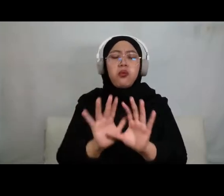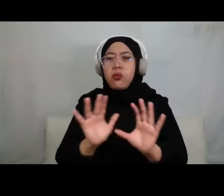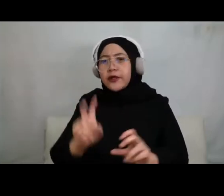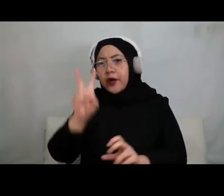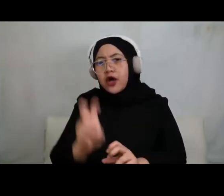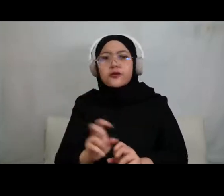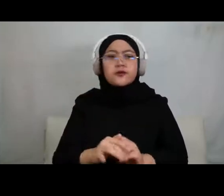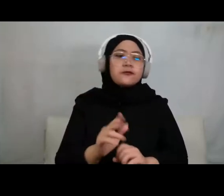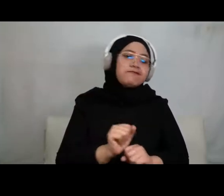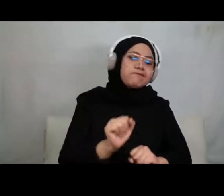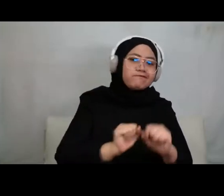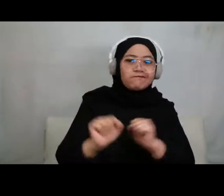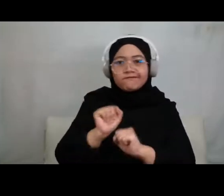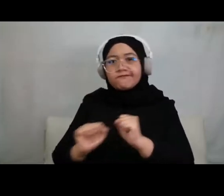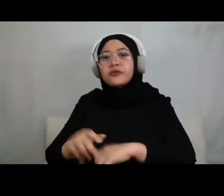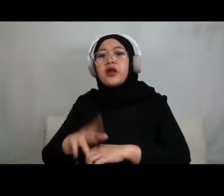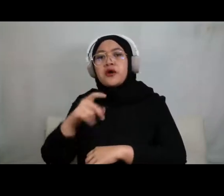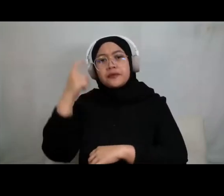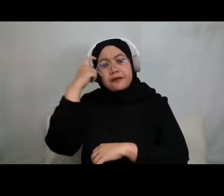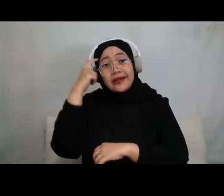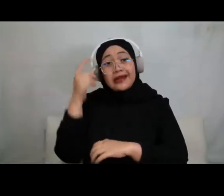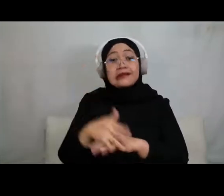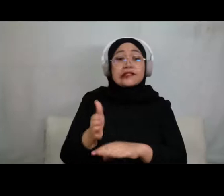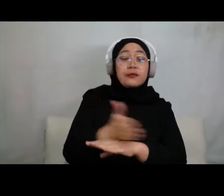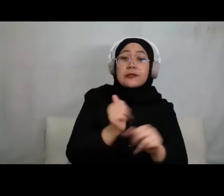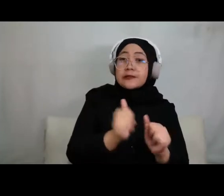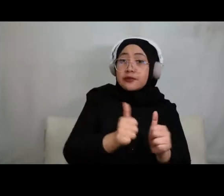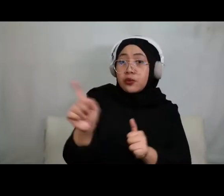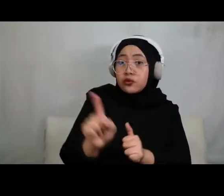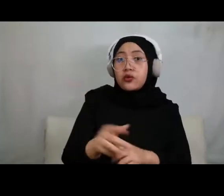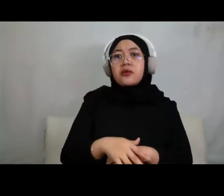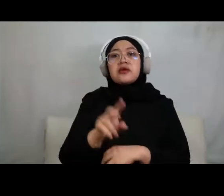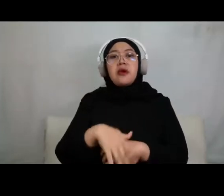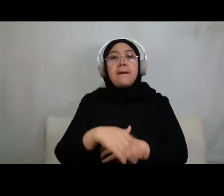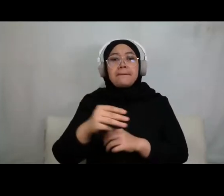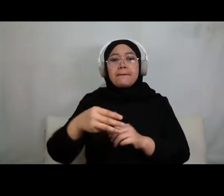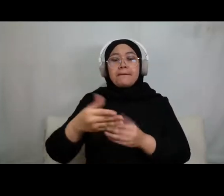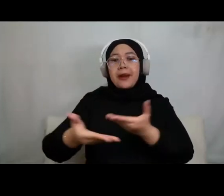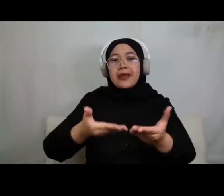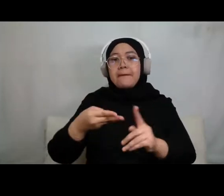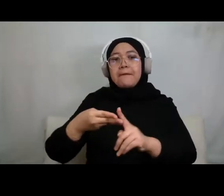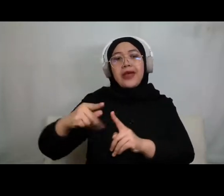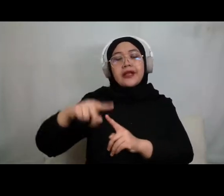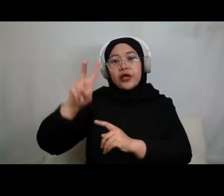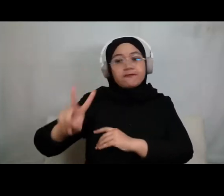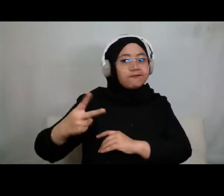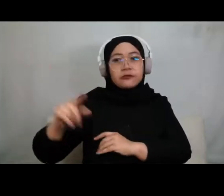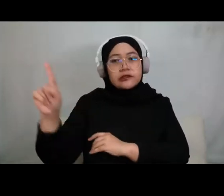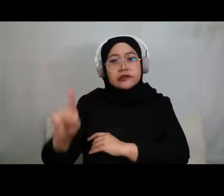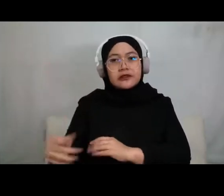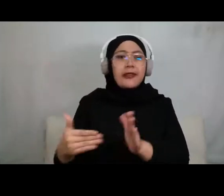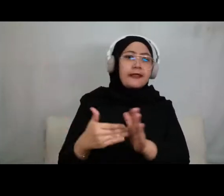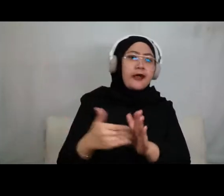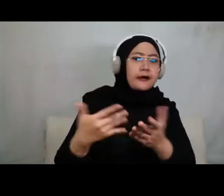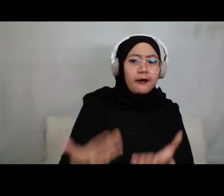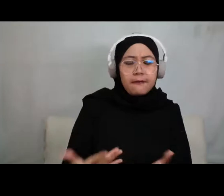need to think and prepare how we can electrify the BRT service, where the challenges lie on battery capacity versus passenger capacity